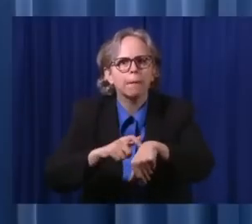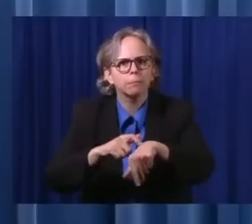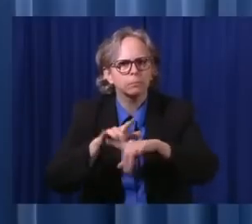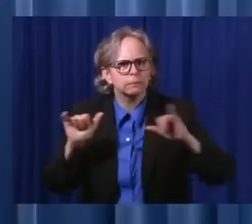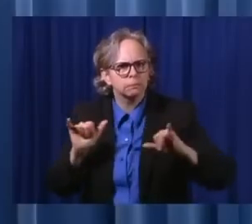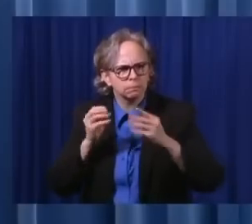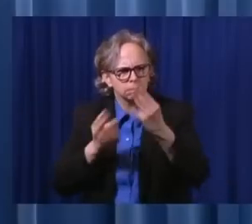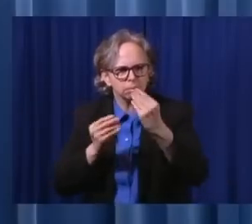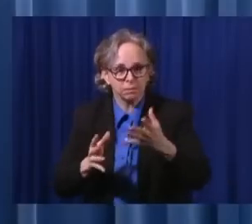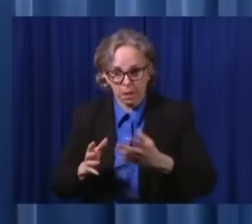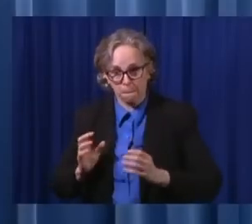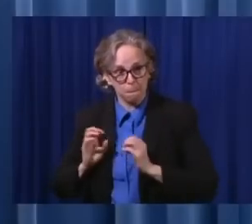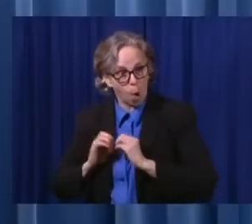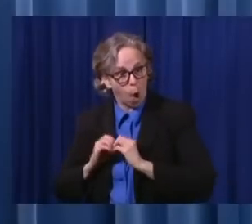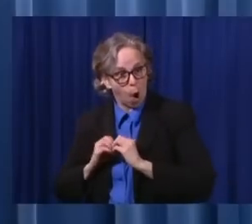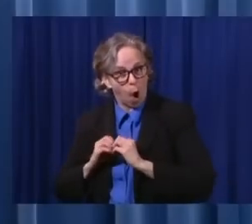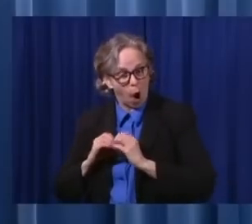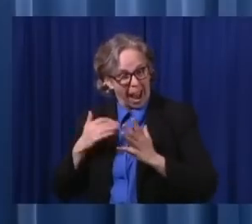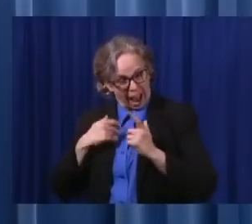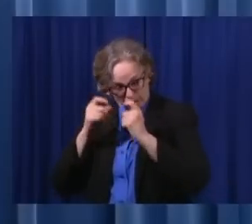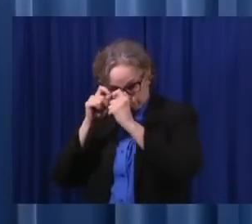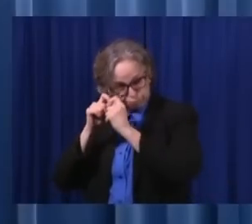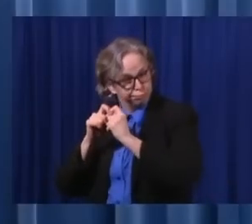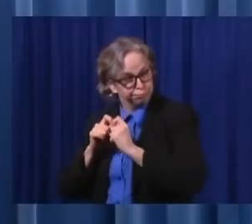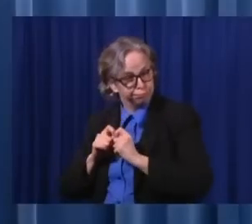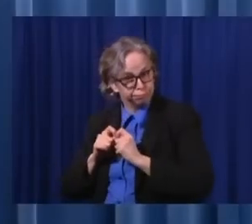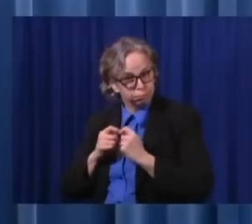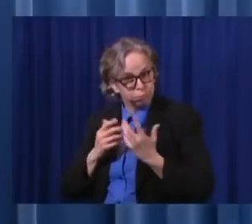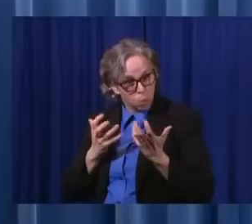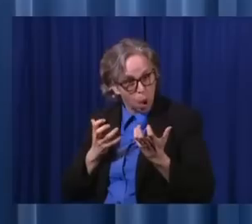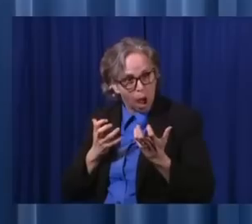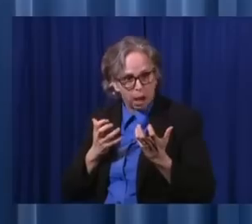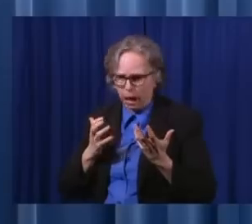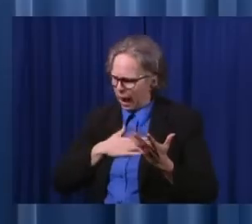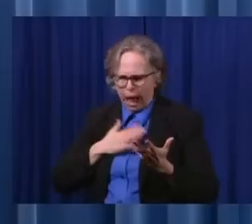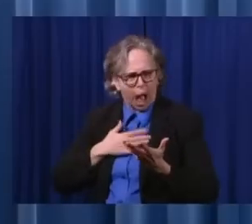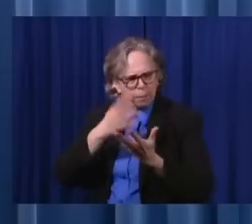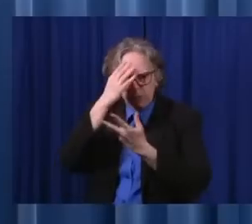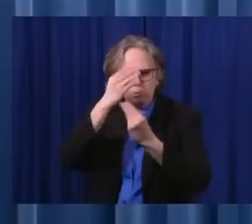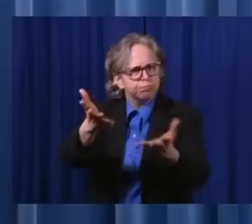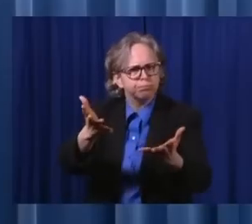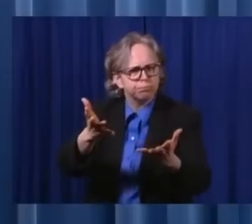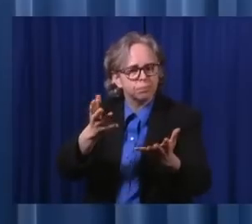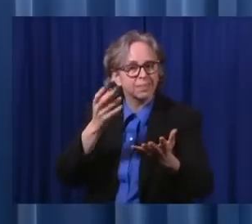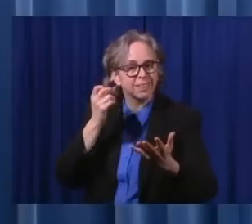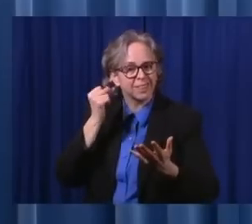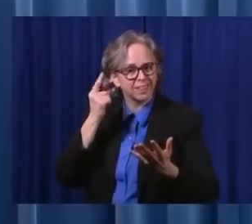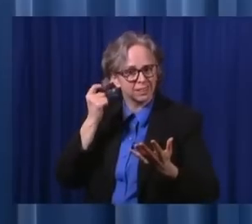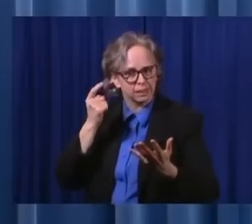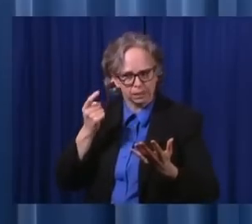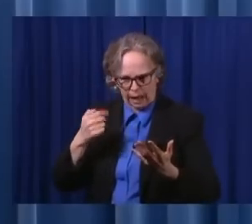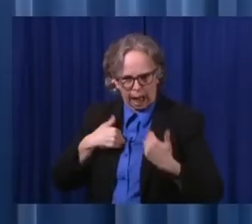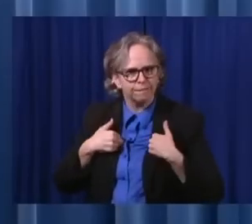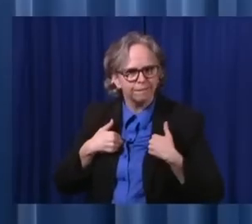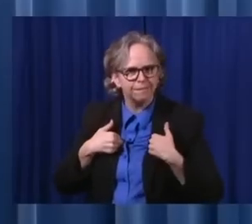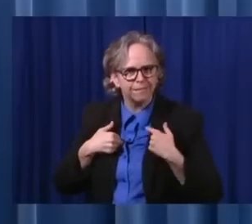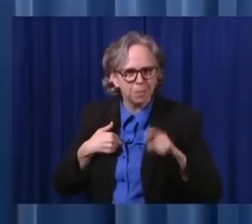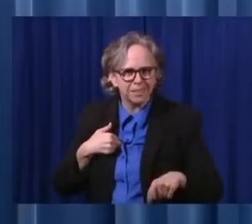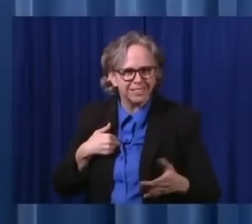that we can get, we're happy to do that. One of the complaints that I hear you